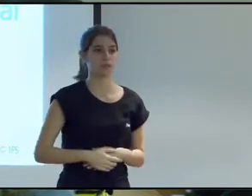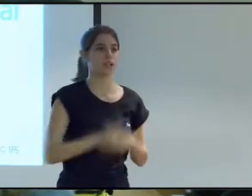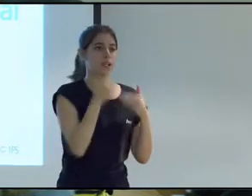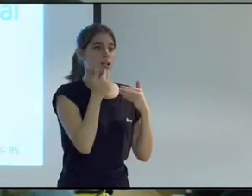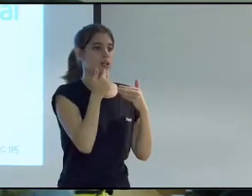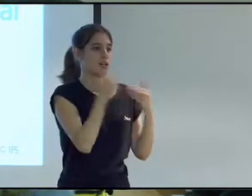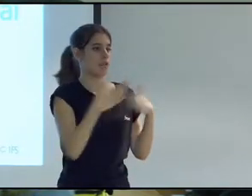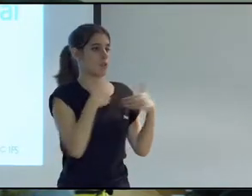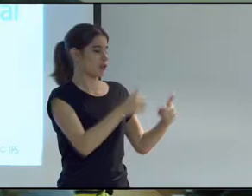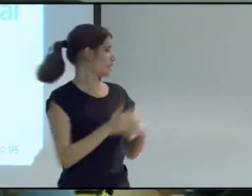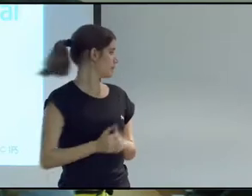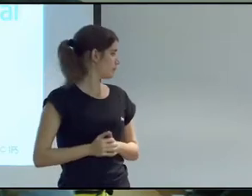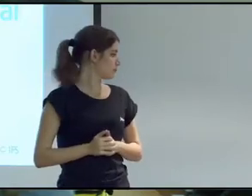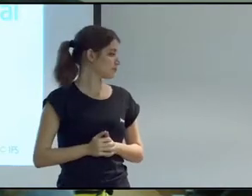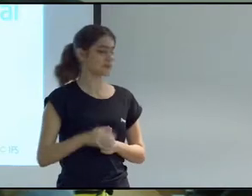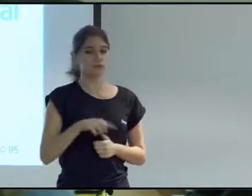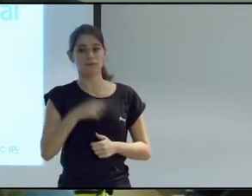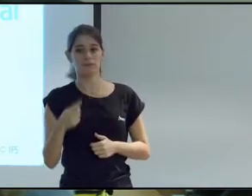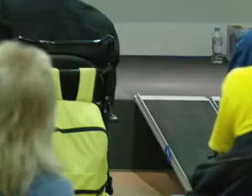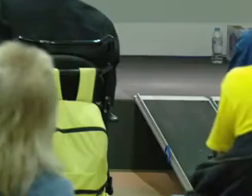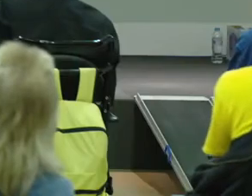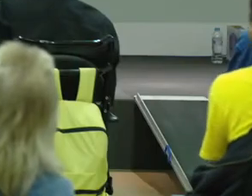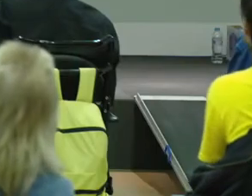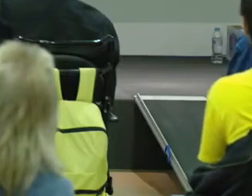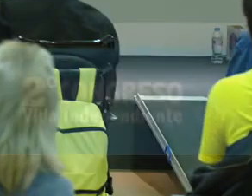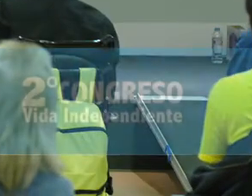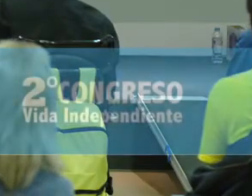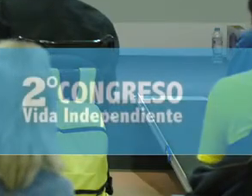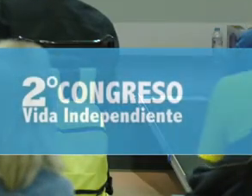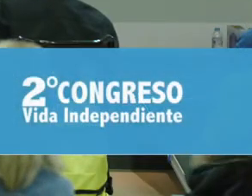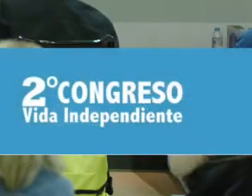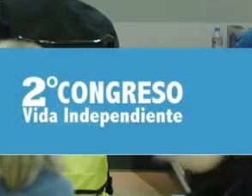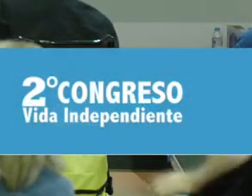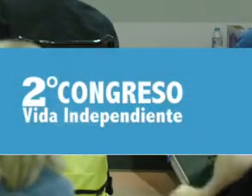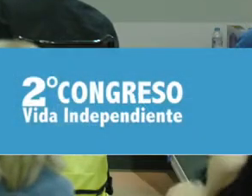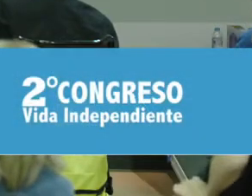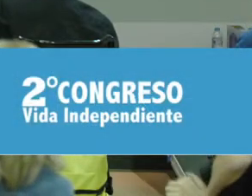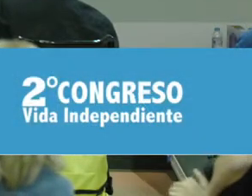harm the next speaker. Well, thank you very much, Laura.